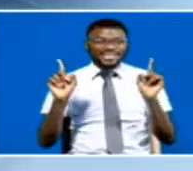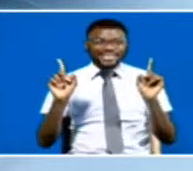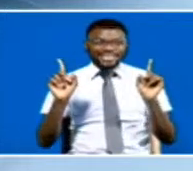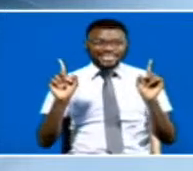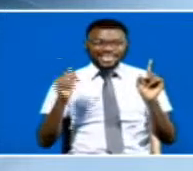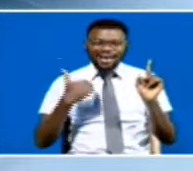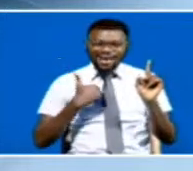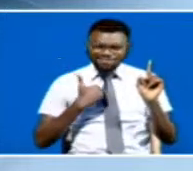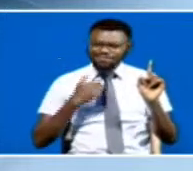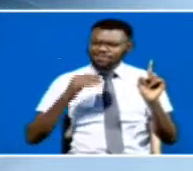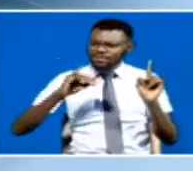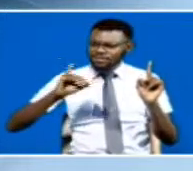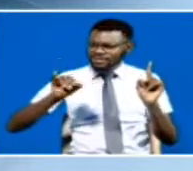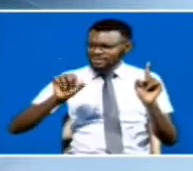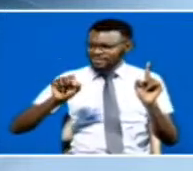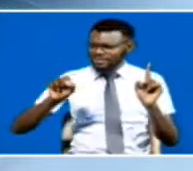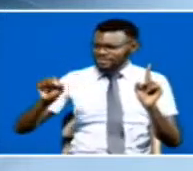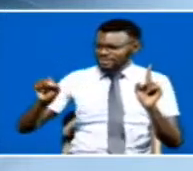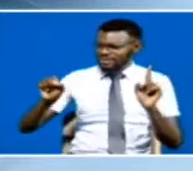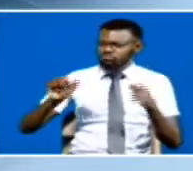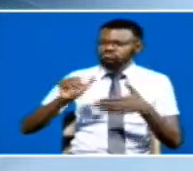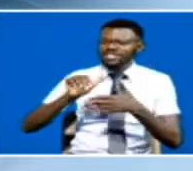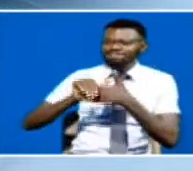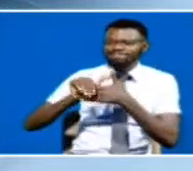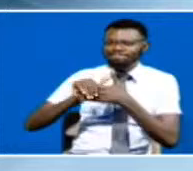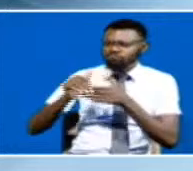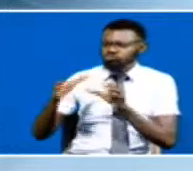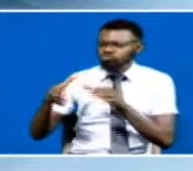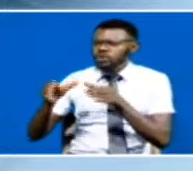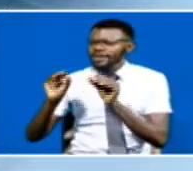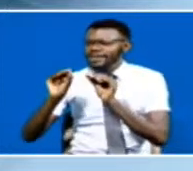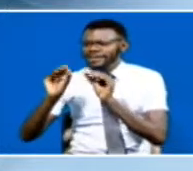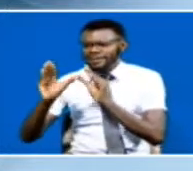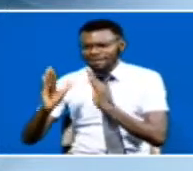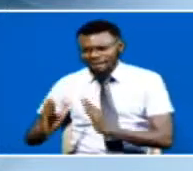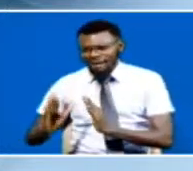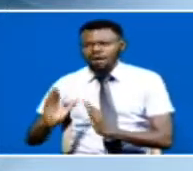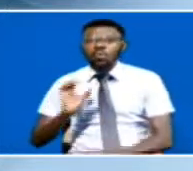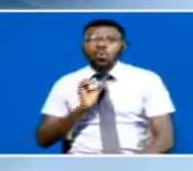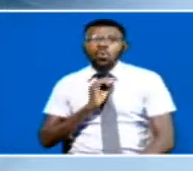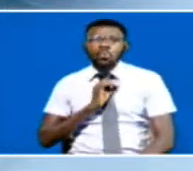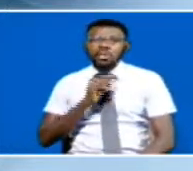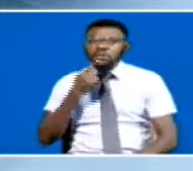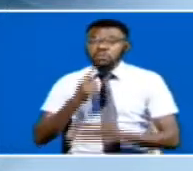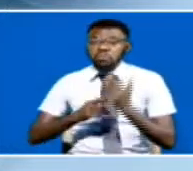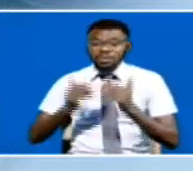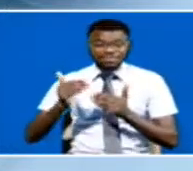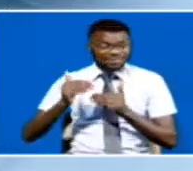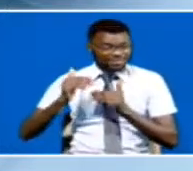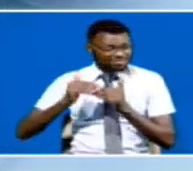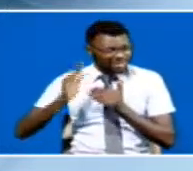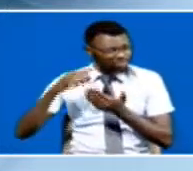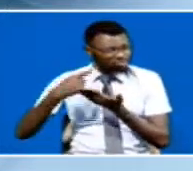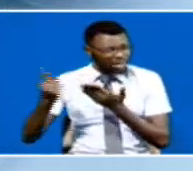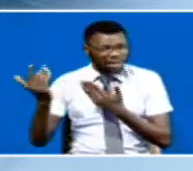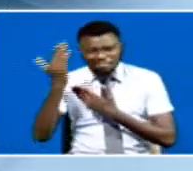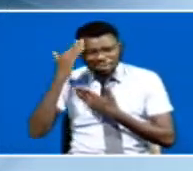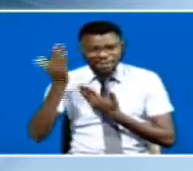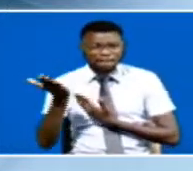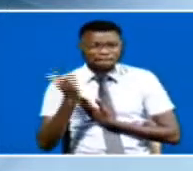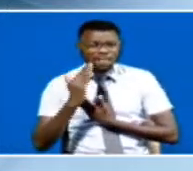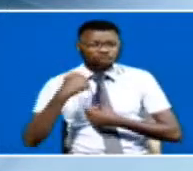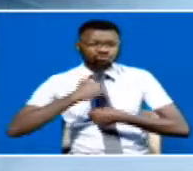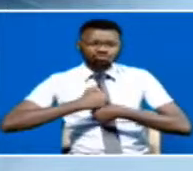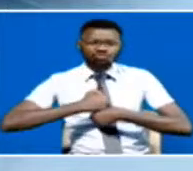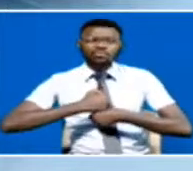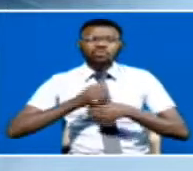thousands of junior secondary school intern teachers who have threatened not to resume duty next Monday unless the government employs